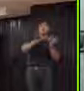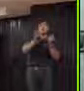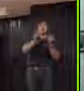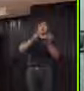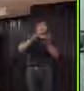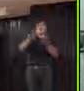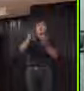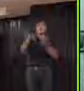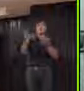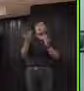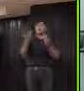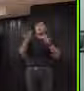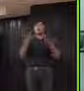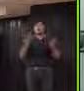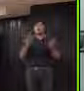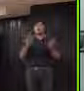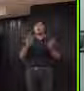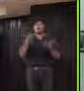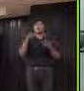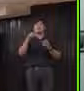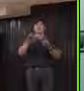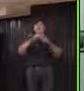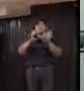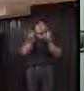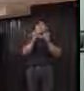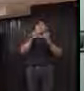The whole of Jammu and Kashmir, the province, and